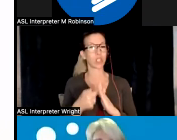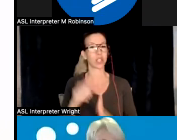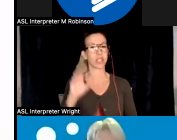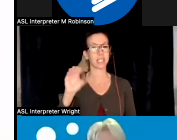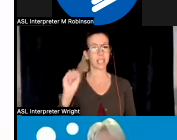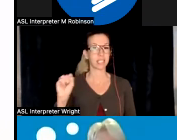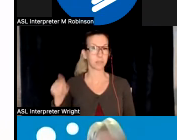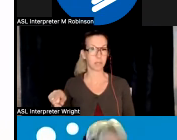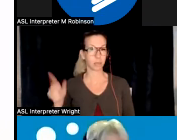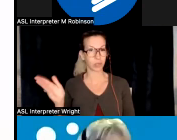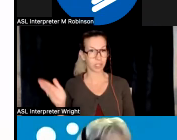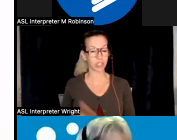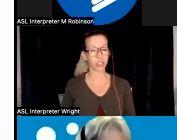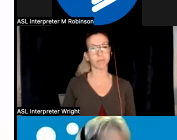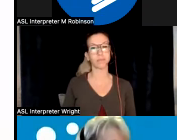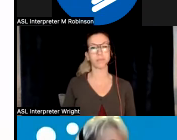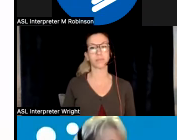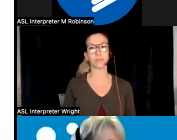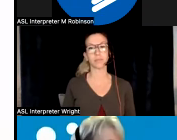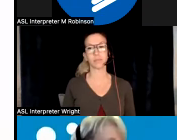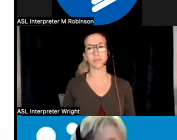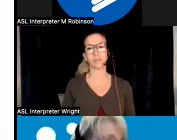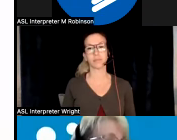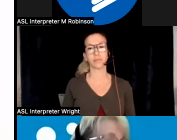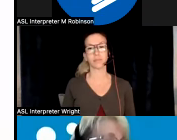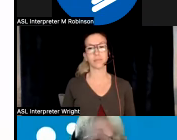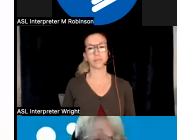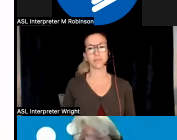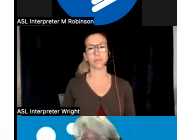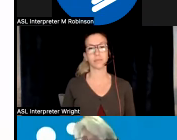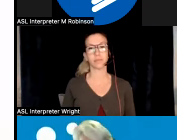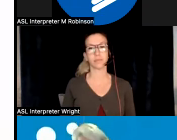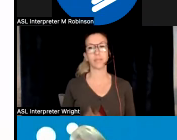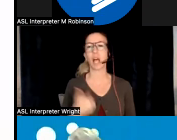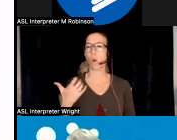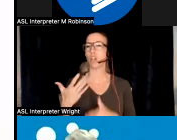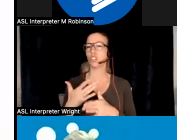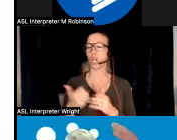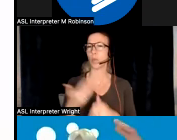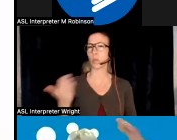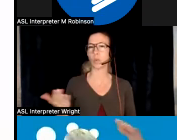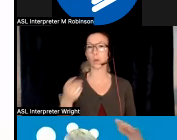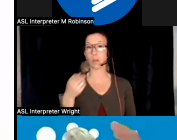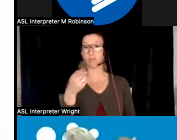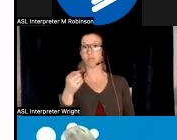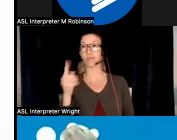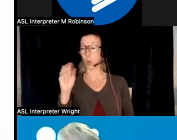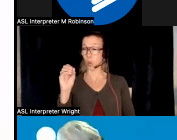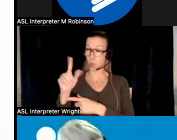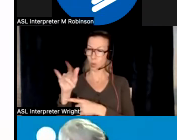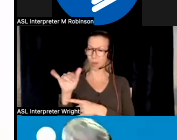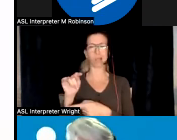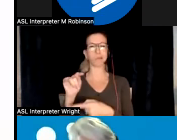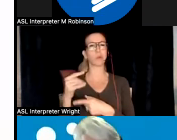presentation. I just want to share with you, this is one of the toolkit really is a toolkit. It has, you know, numerous